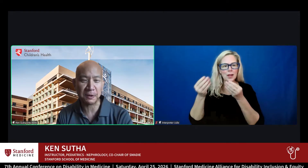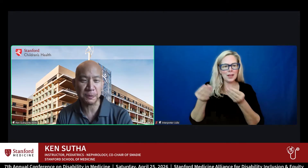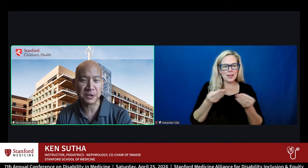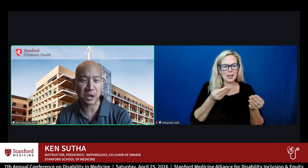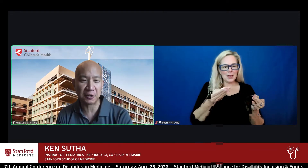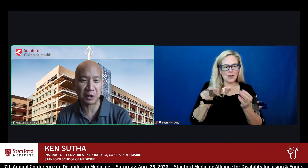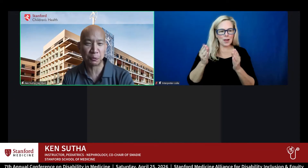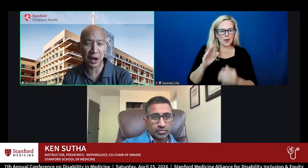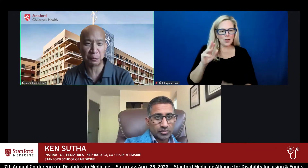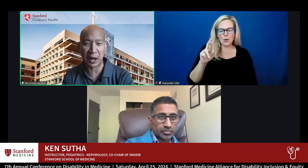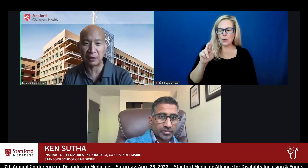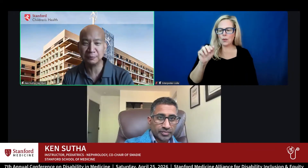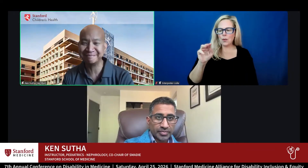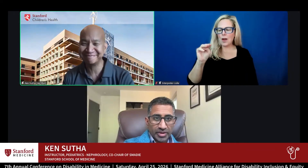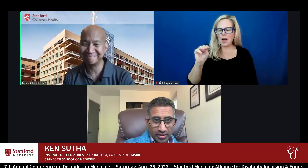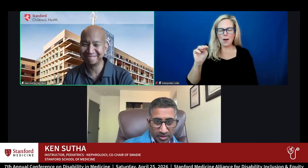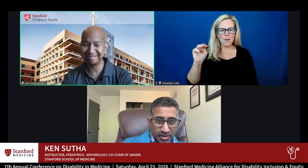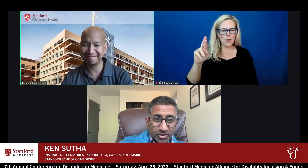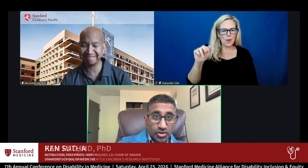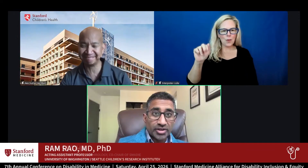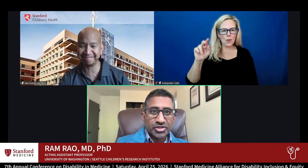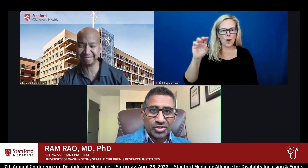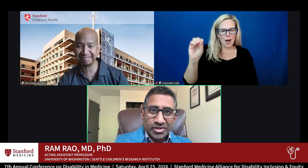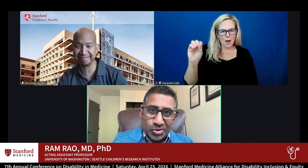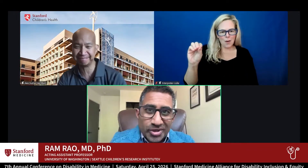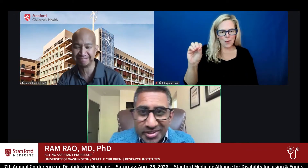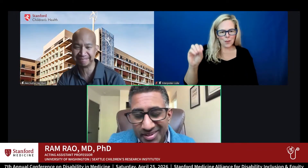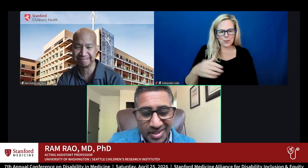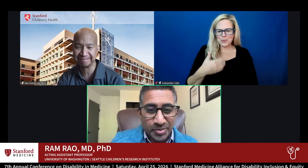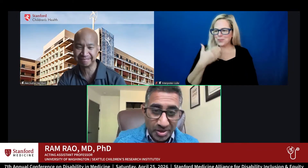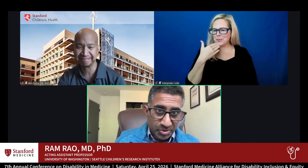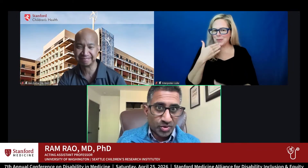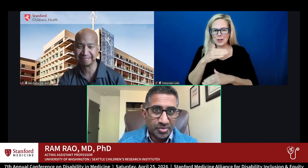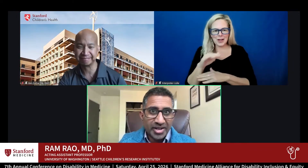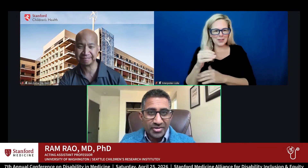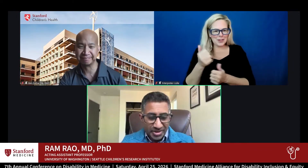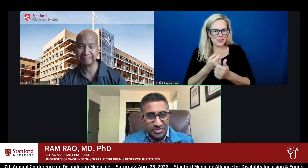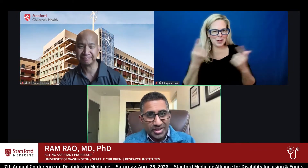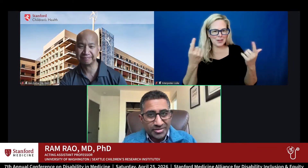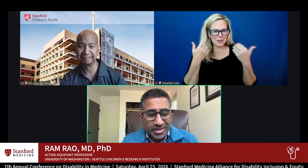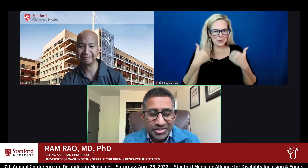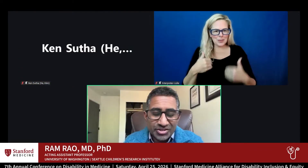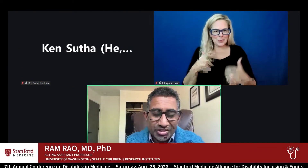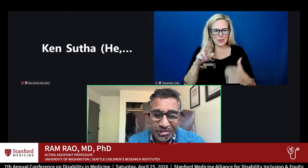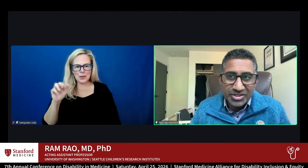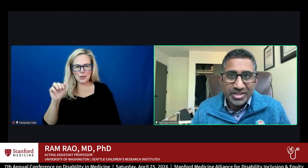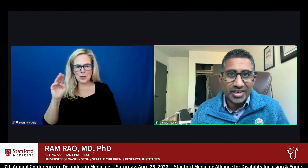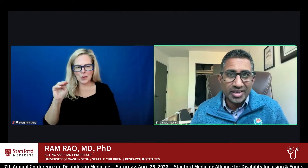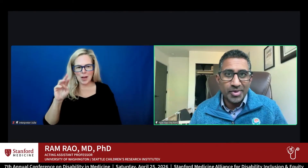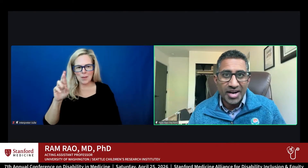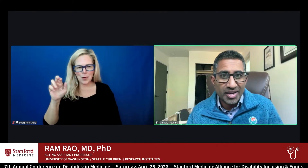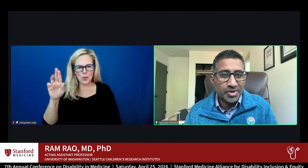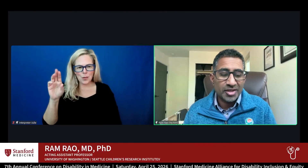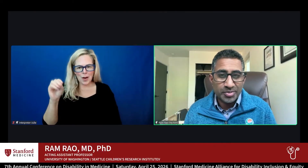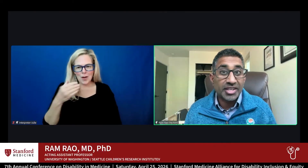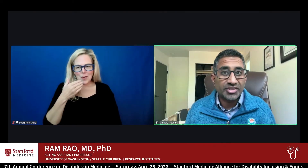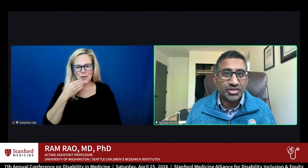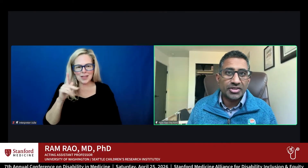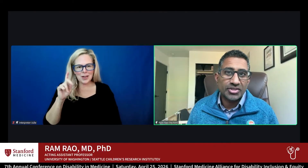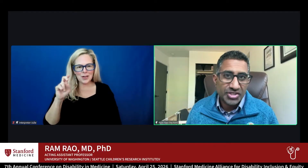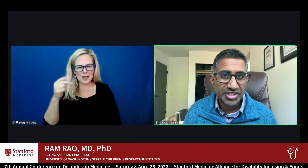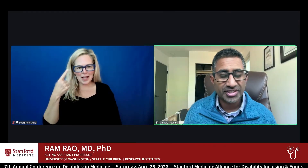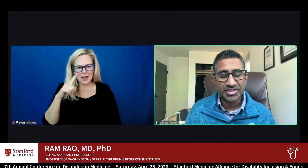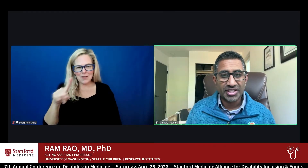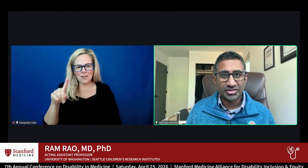welcome now, Dr. Ram Rao. Good afternoon, everyone. My name is Ram Rao. Thank you, Ken, for that introduction. I am a